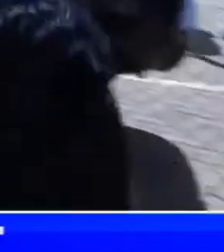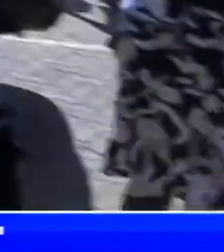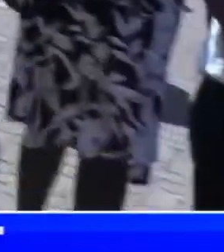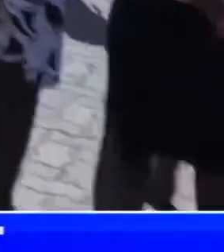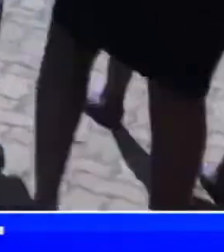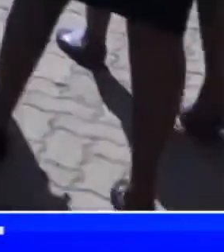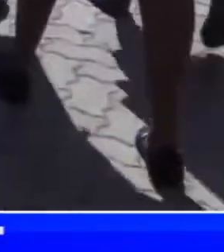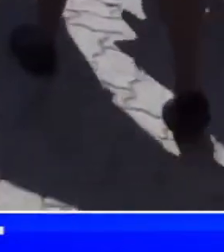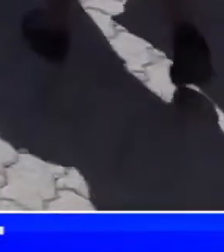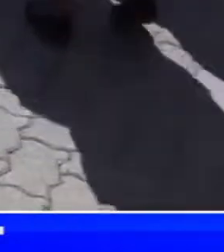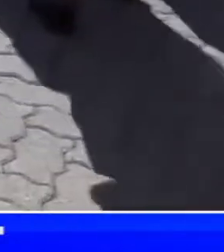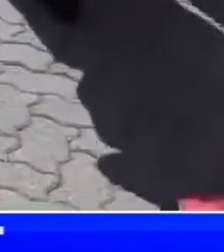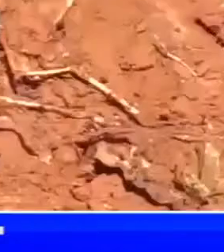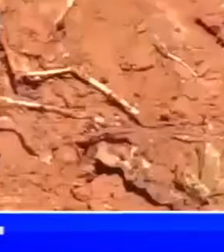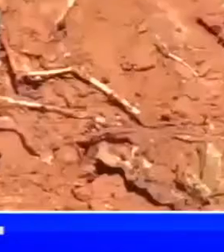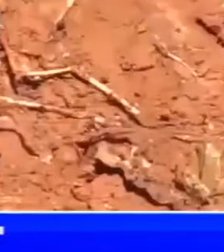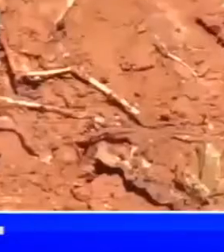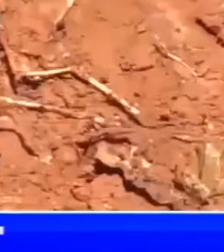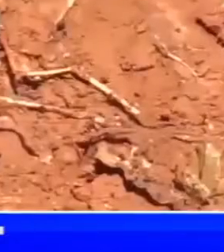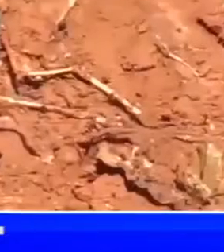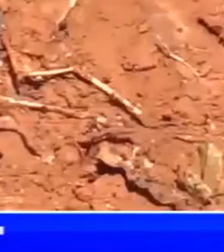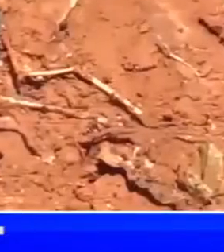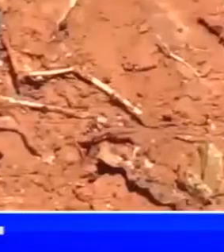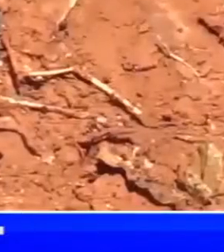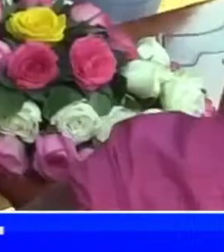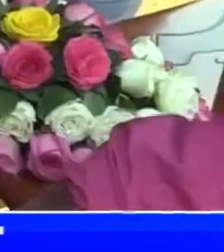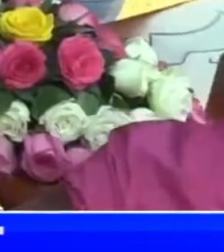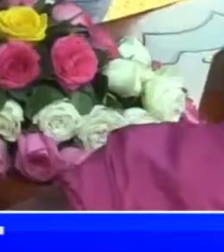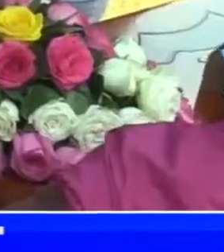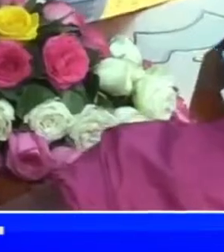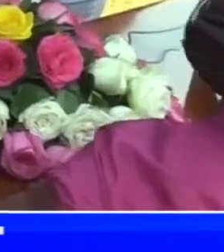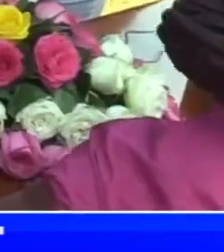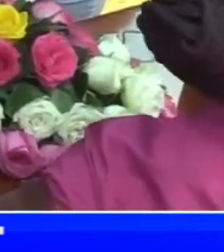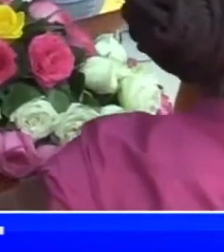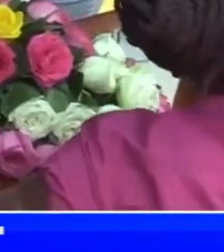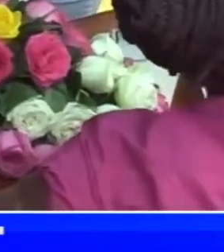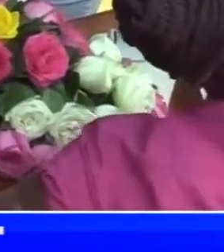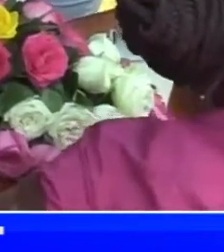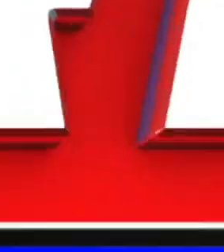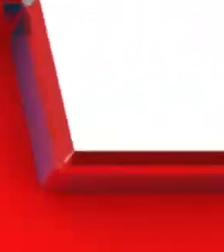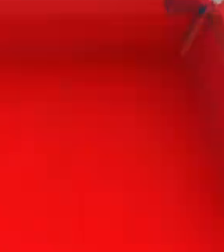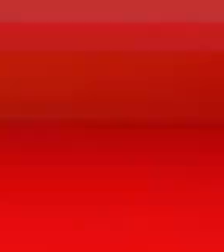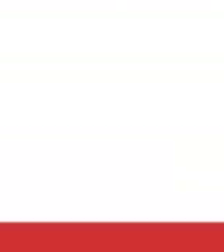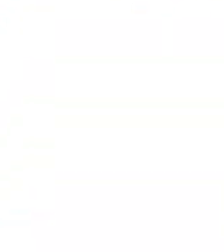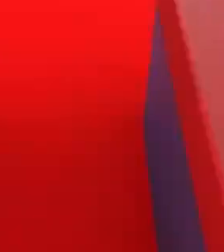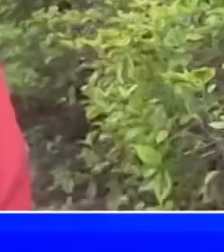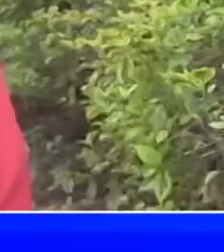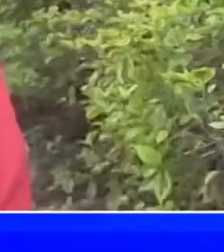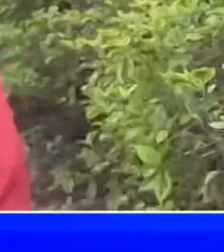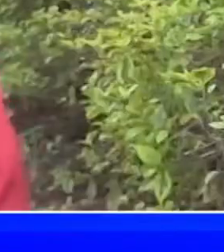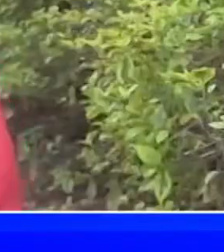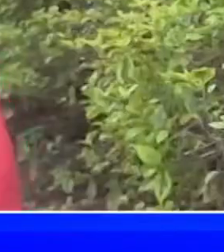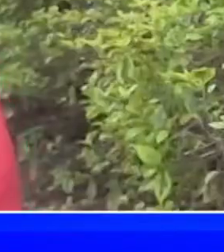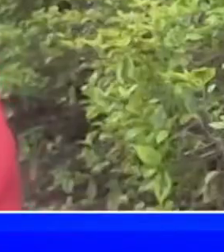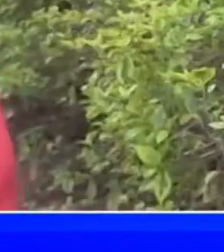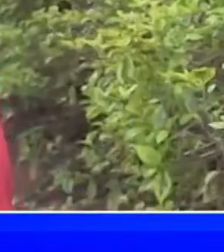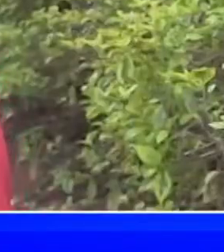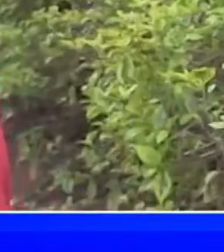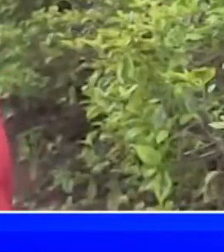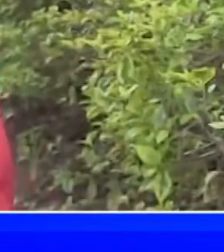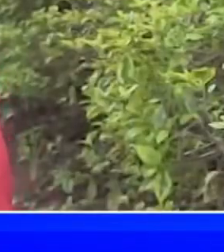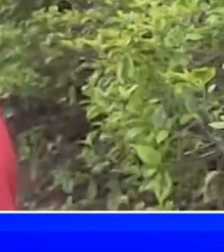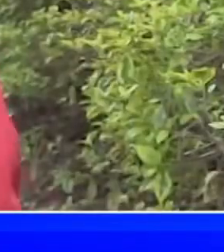Kisii elderly women who were lynched over witchcraft claims laid to rest. Mimi